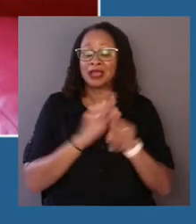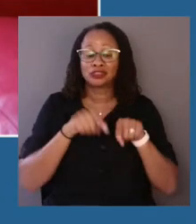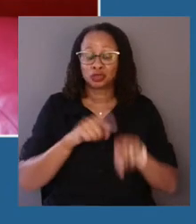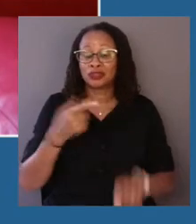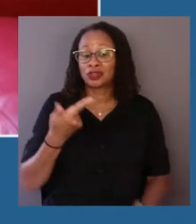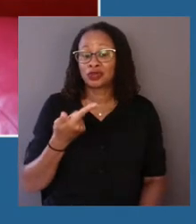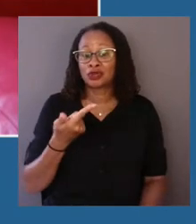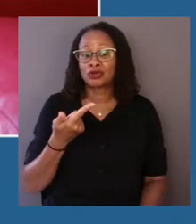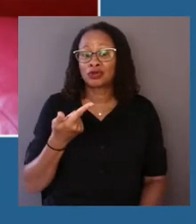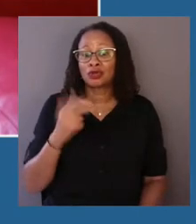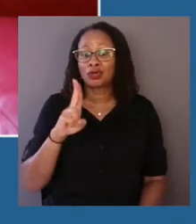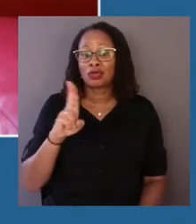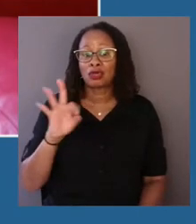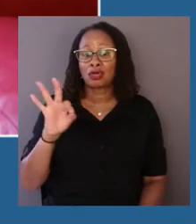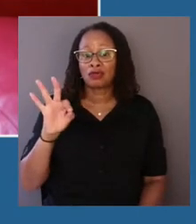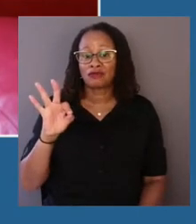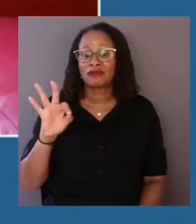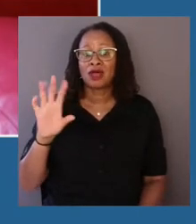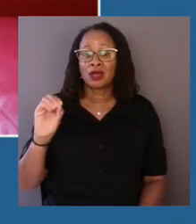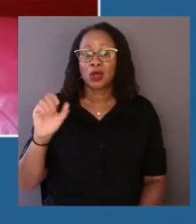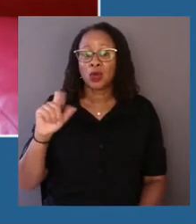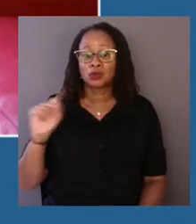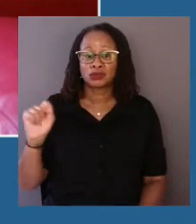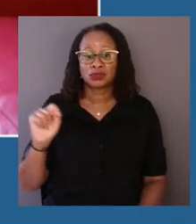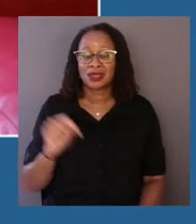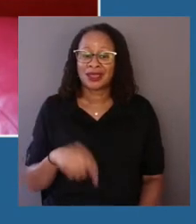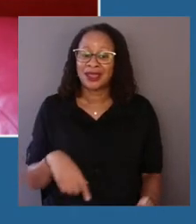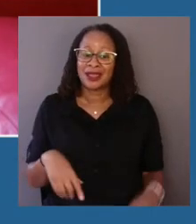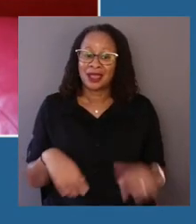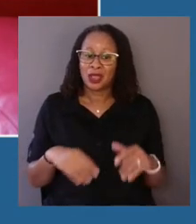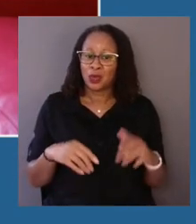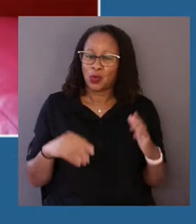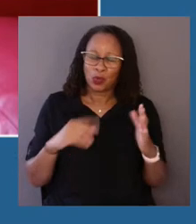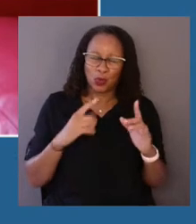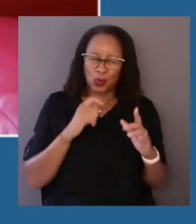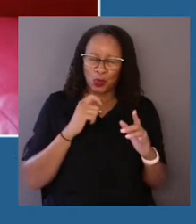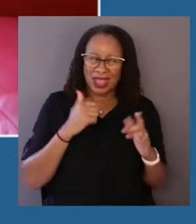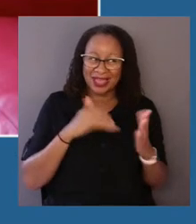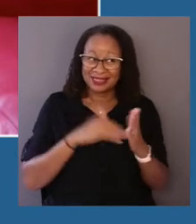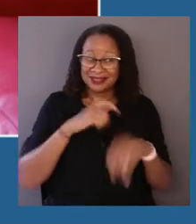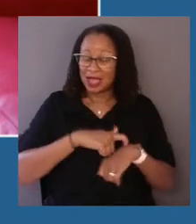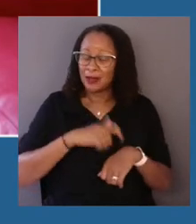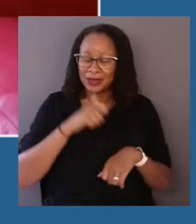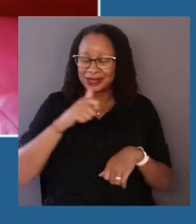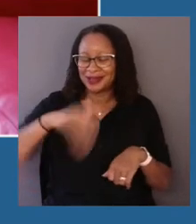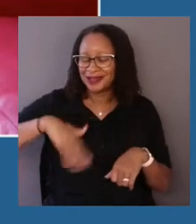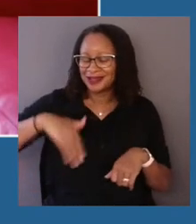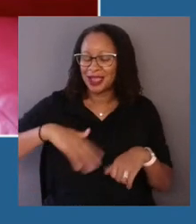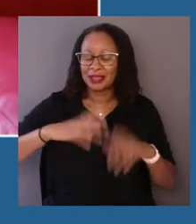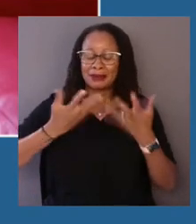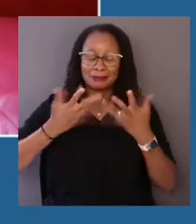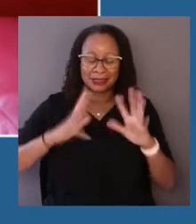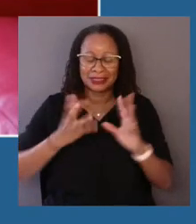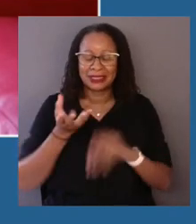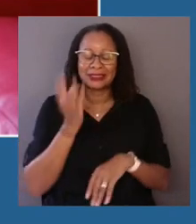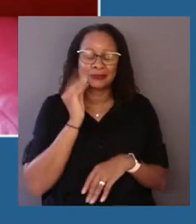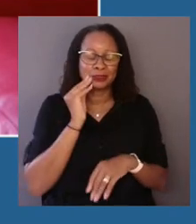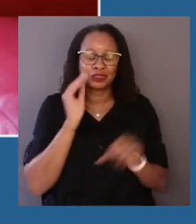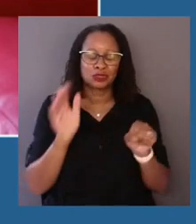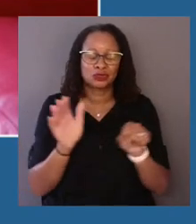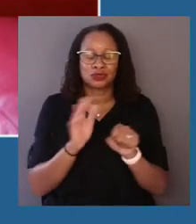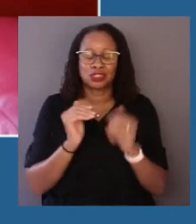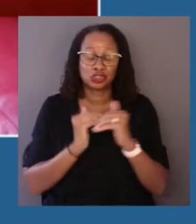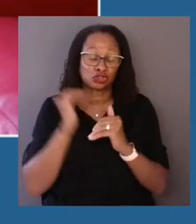though we weren't totally beginning to experience and the extreme weather in